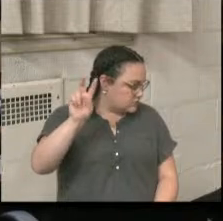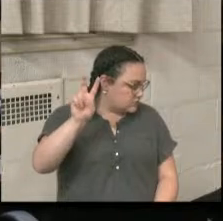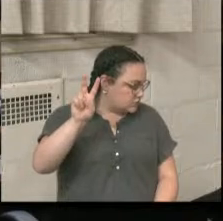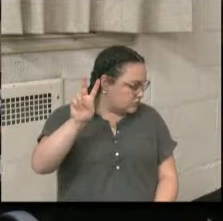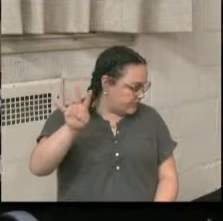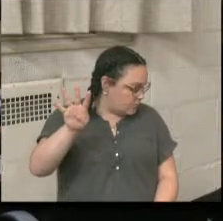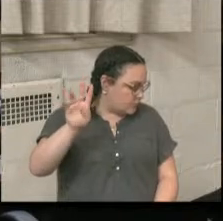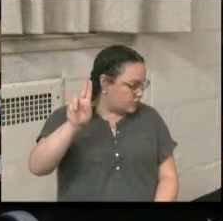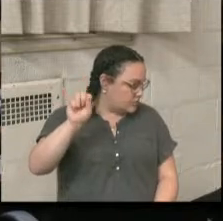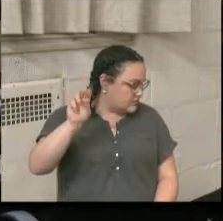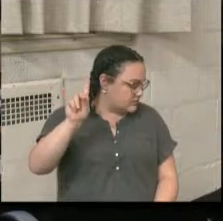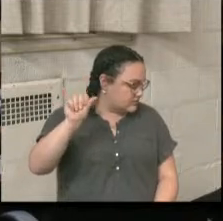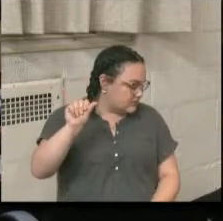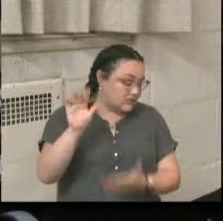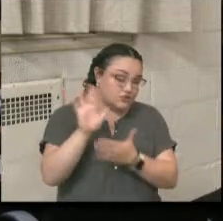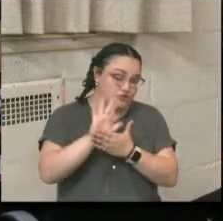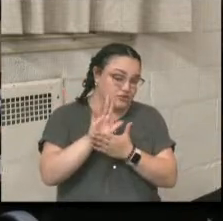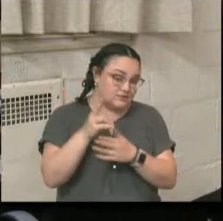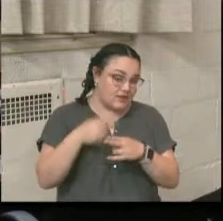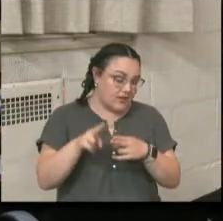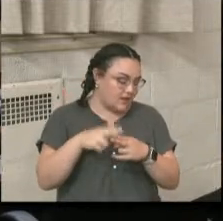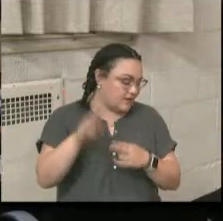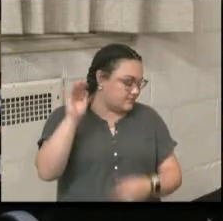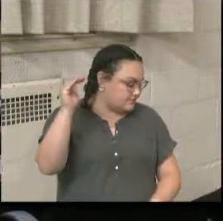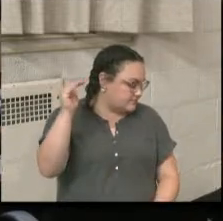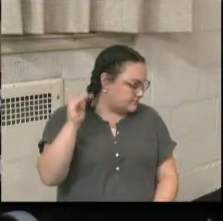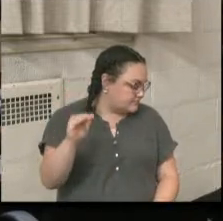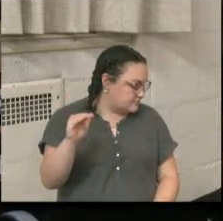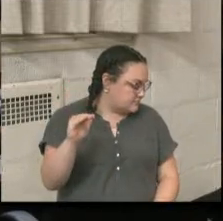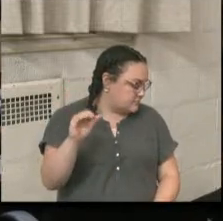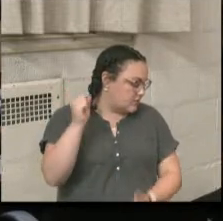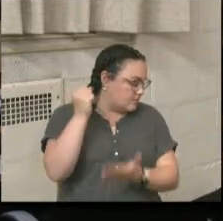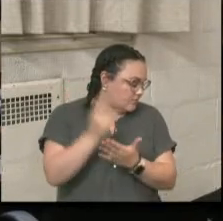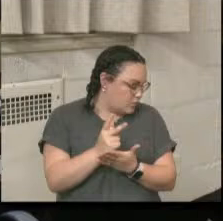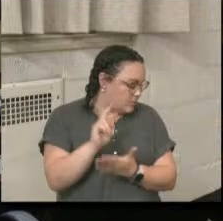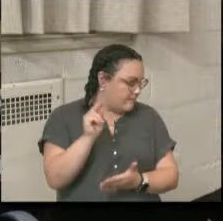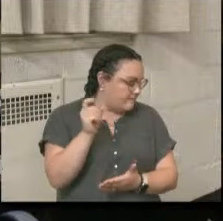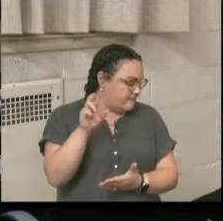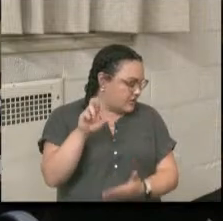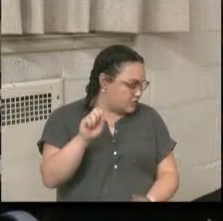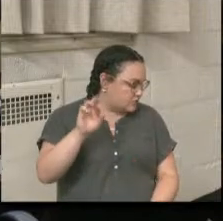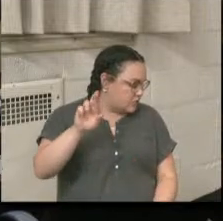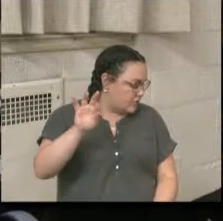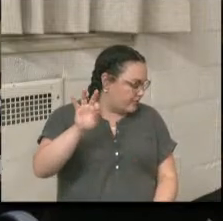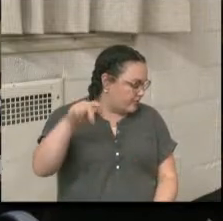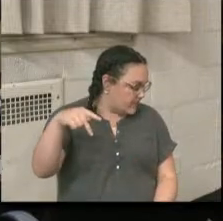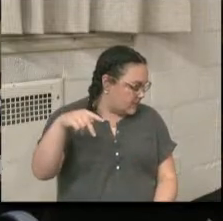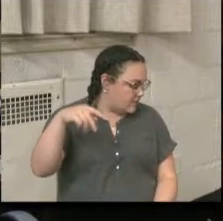USDA processing cheese and eggs. 6.2 is approval of vendors to RFP PUR